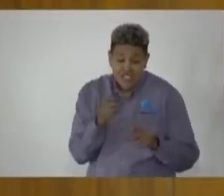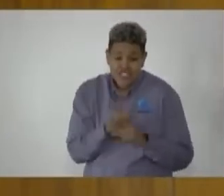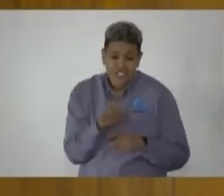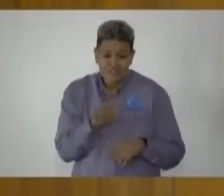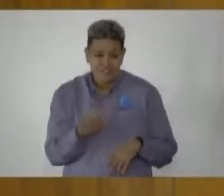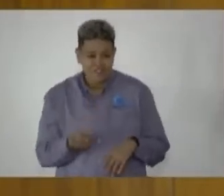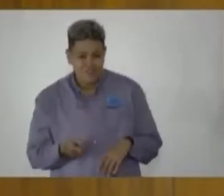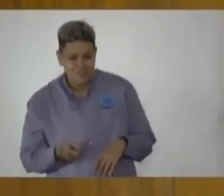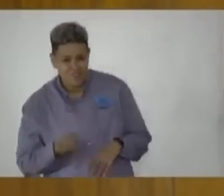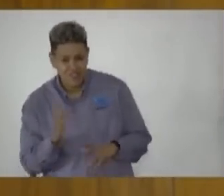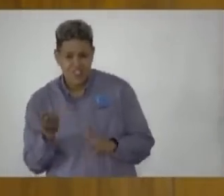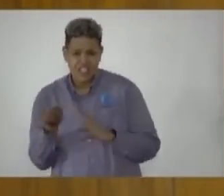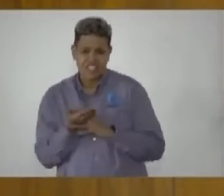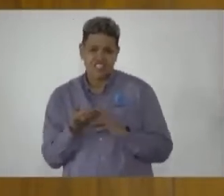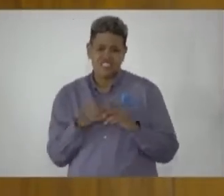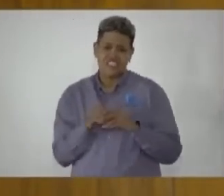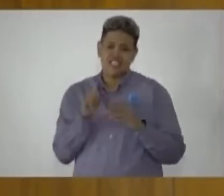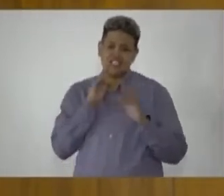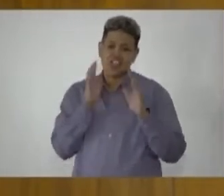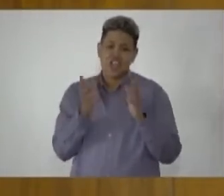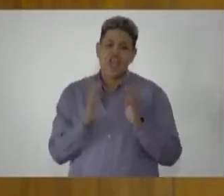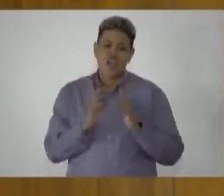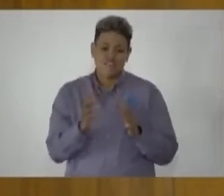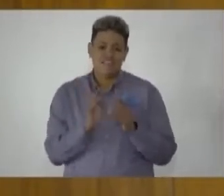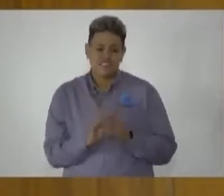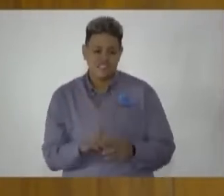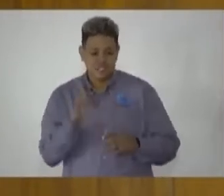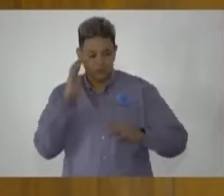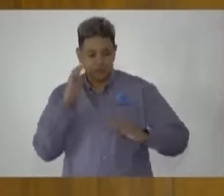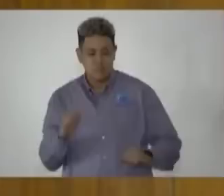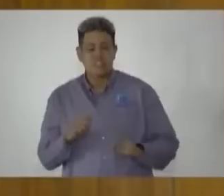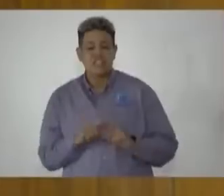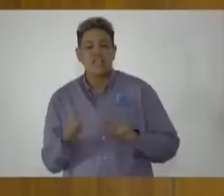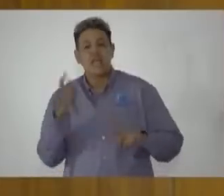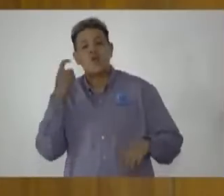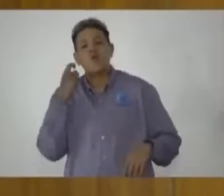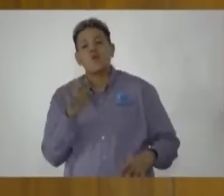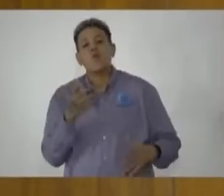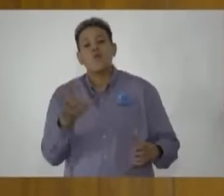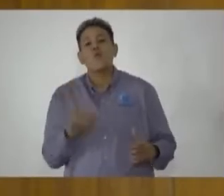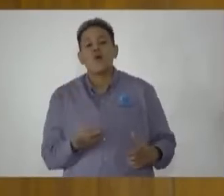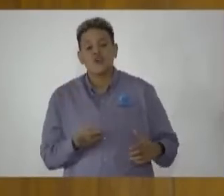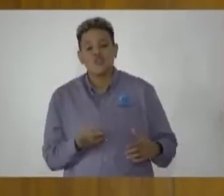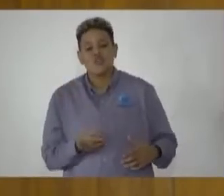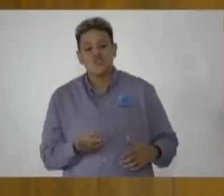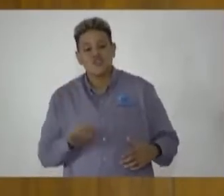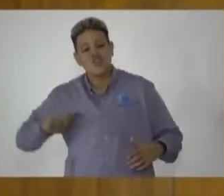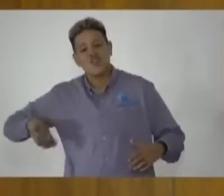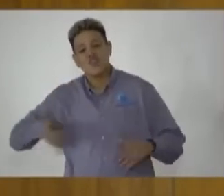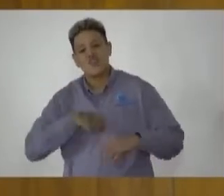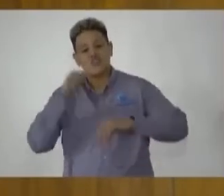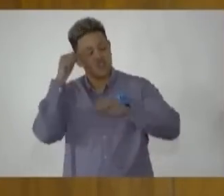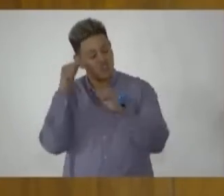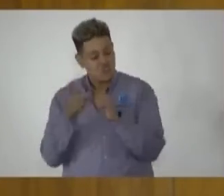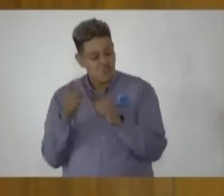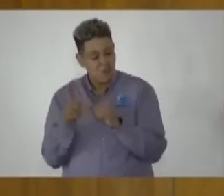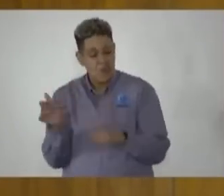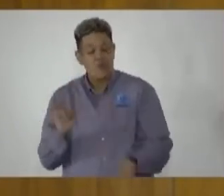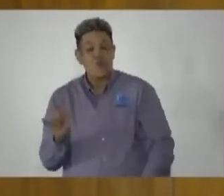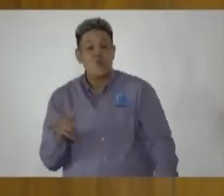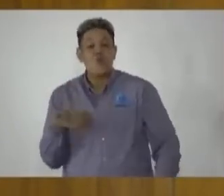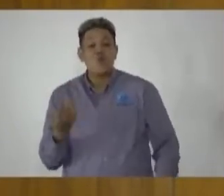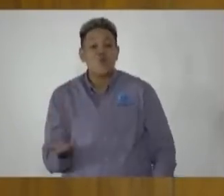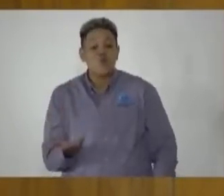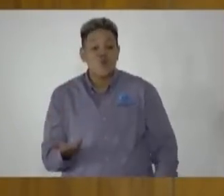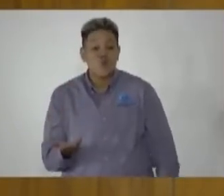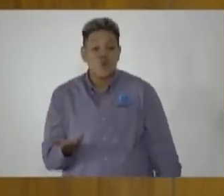you interjected in the conversation, Mr. President, because you wanted us to remember as well